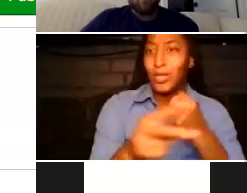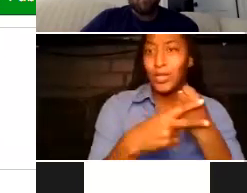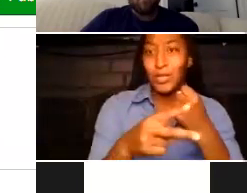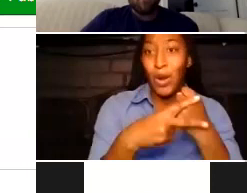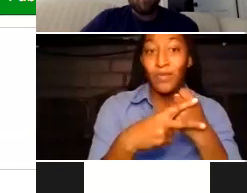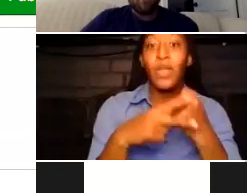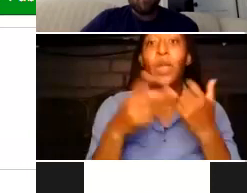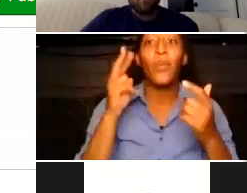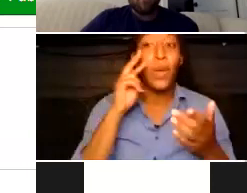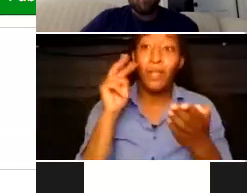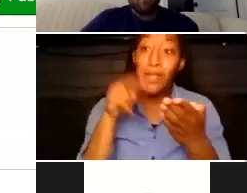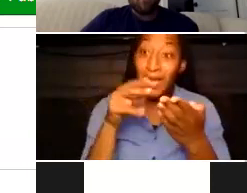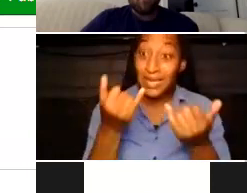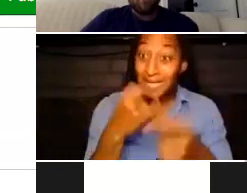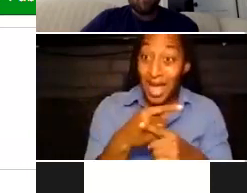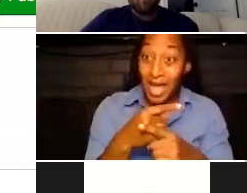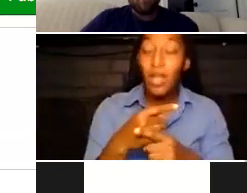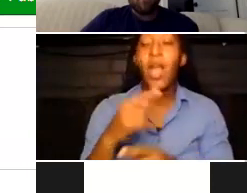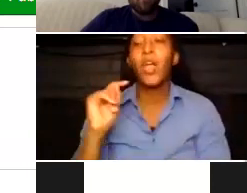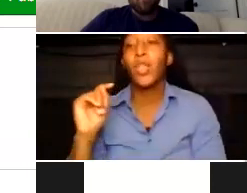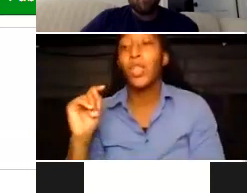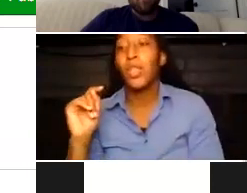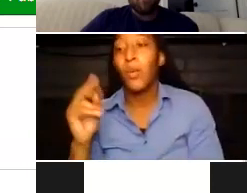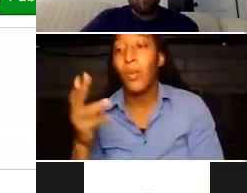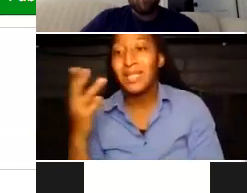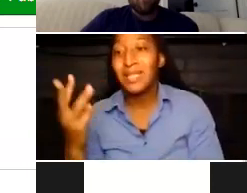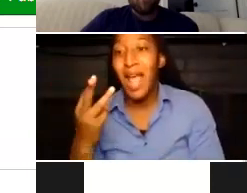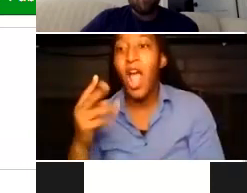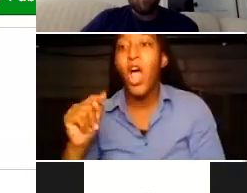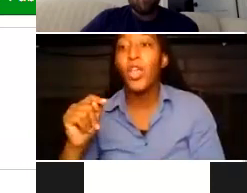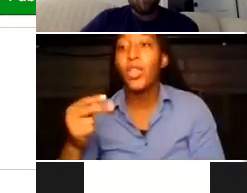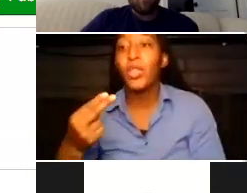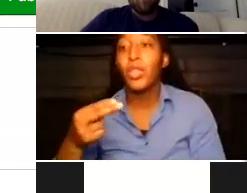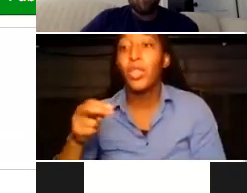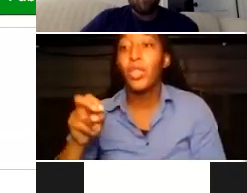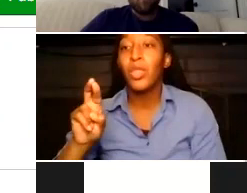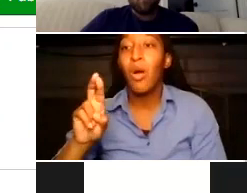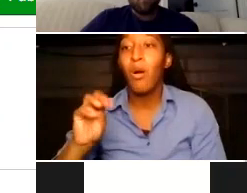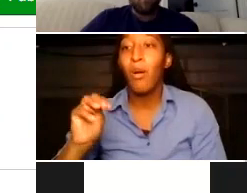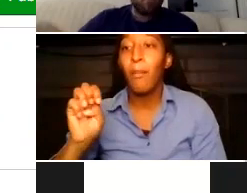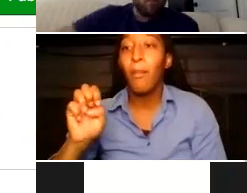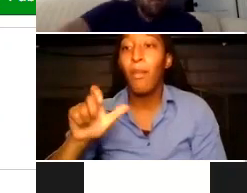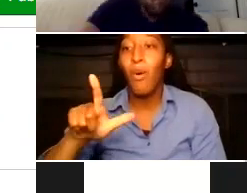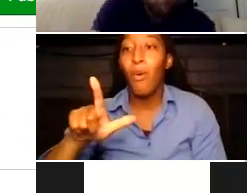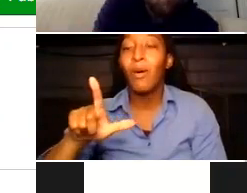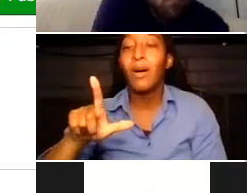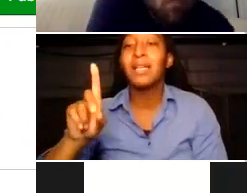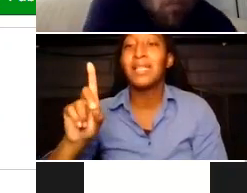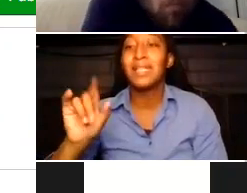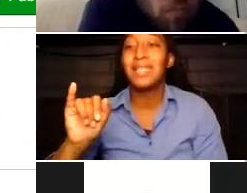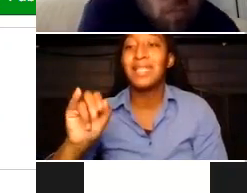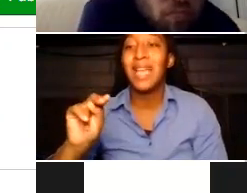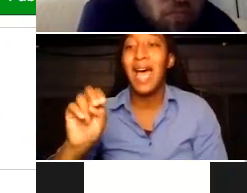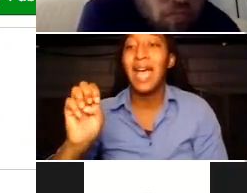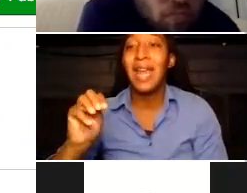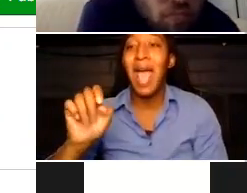Wednesday. All right. So you do have some items for this that are due by Saturday. That's problem set number 9